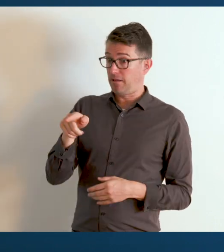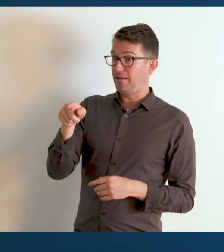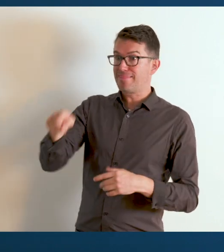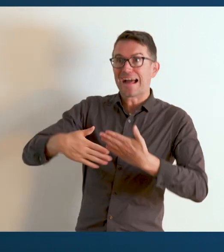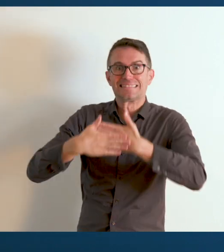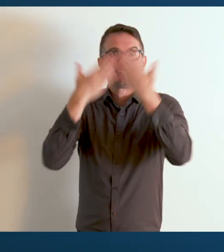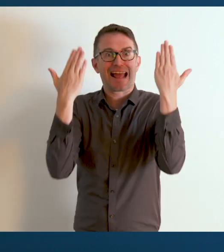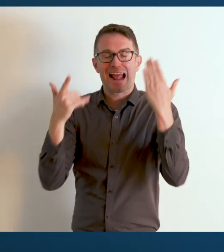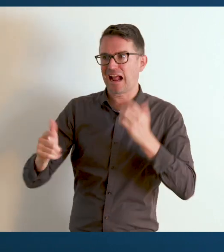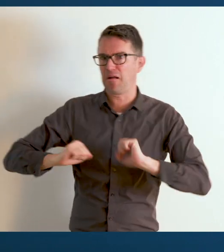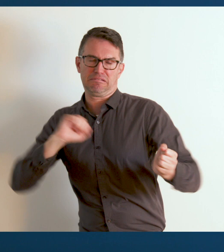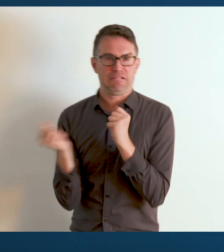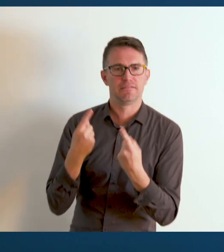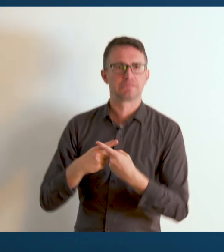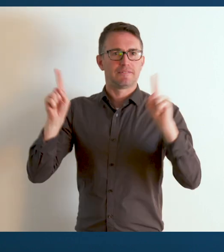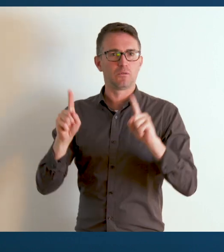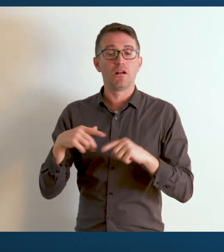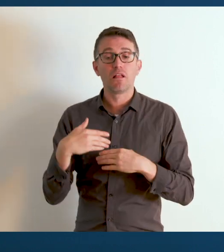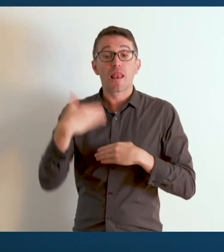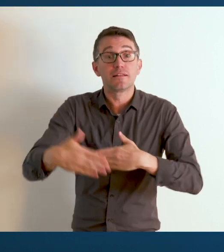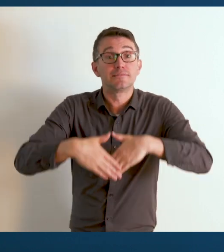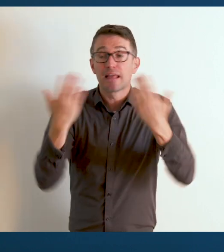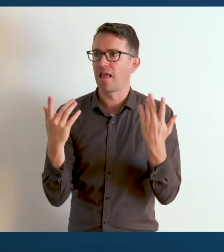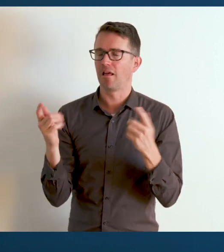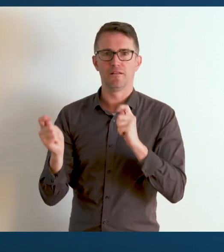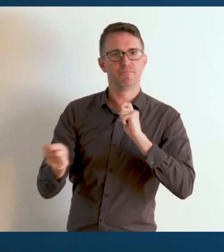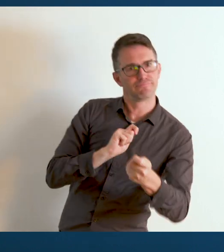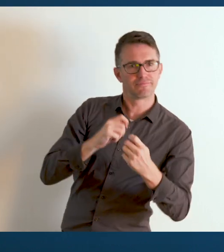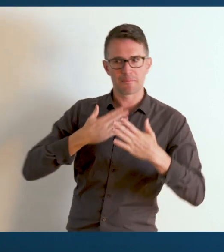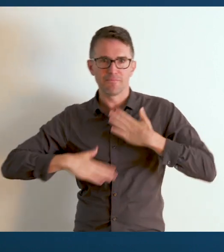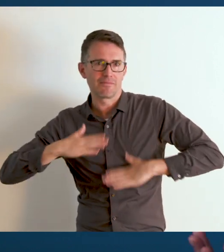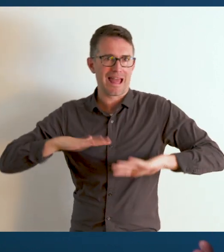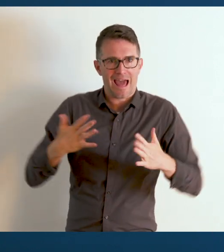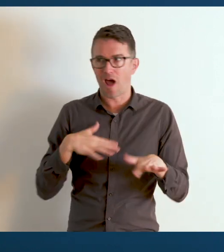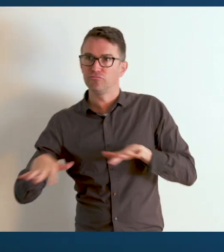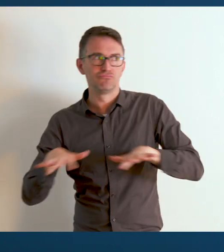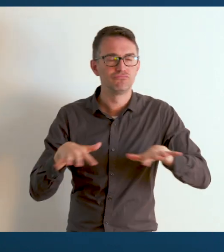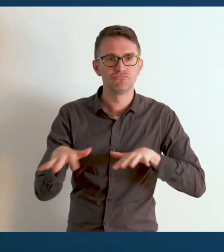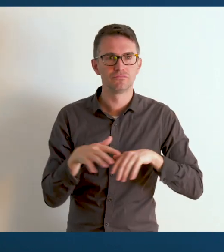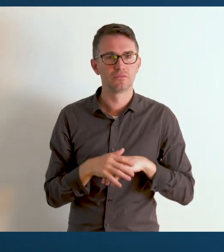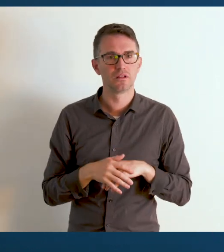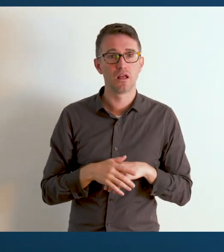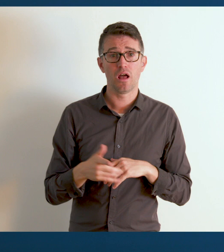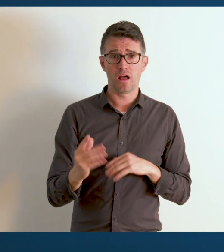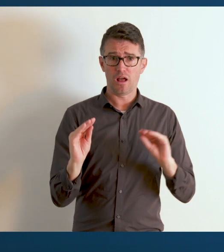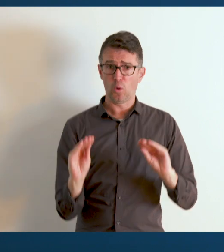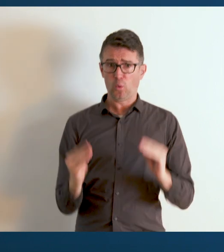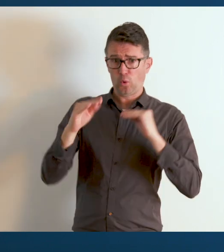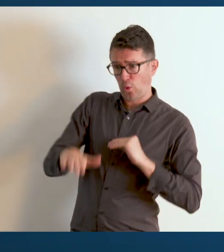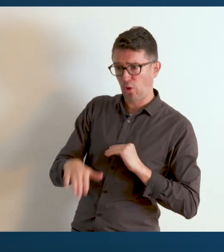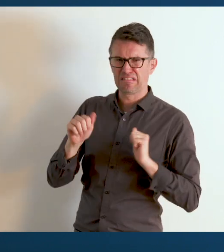observation may not be typical. We know children's behavior can be erratic at times. Anybody's behavior can be erratic at